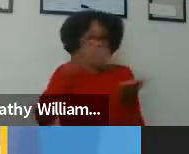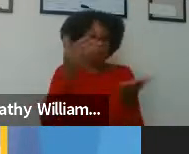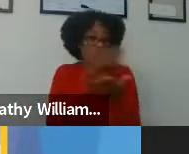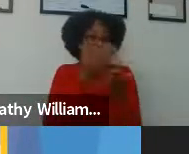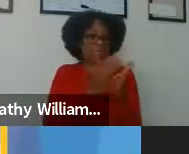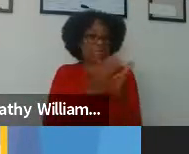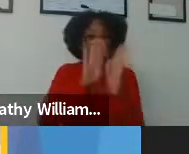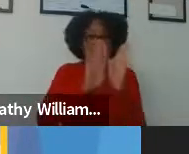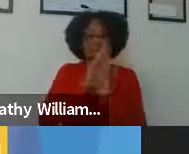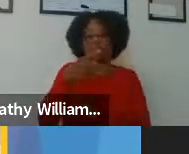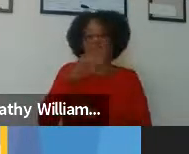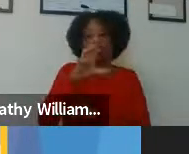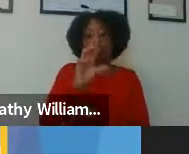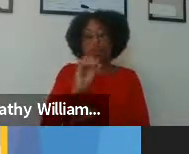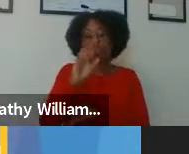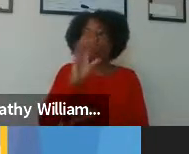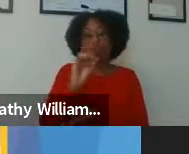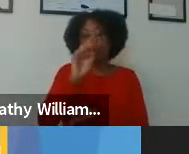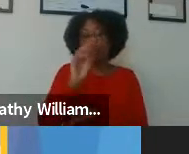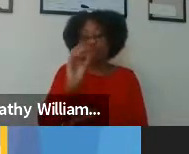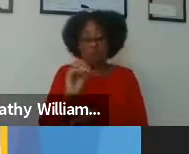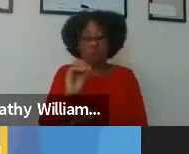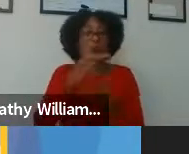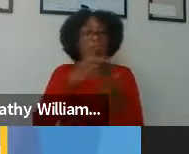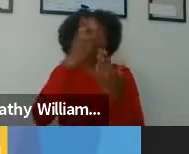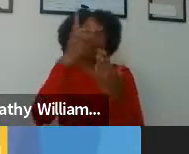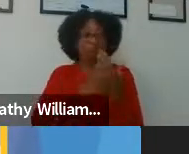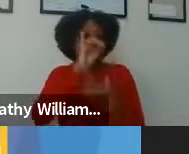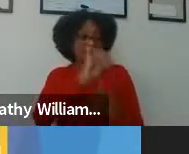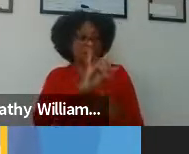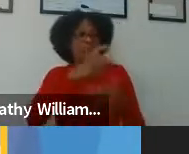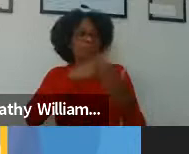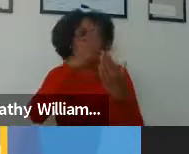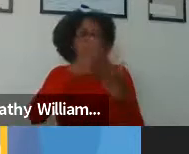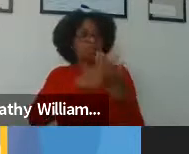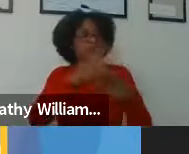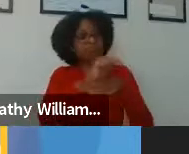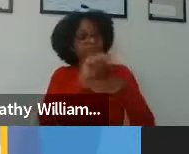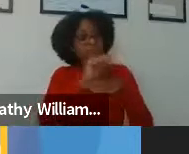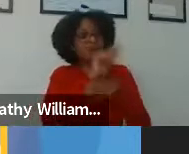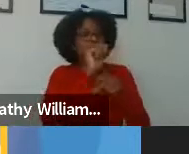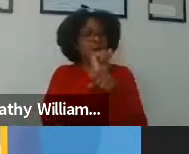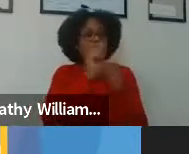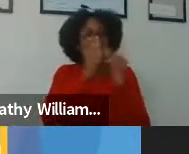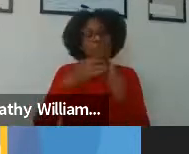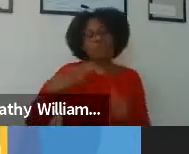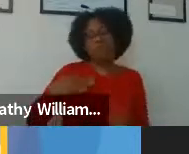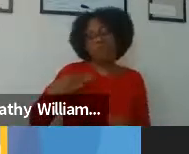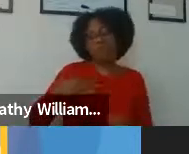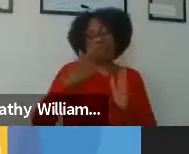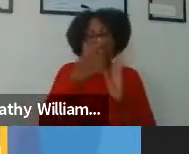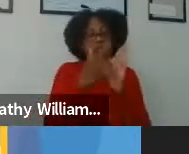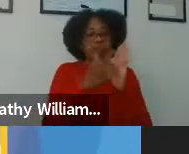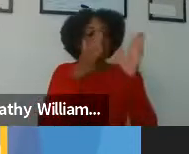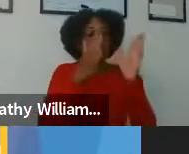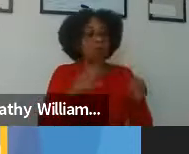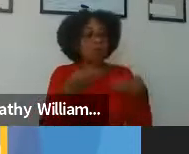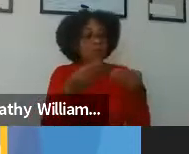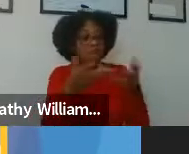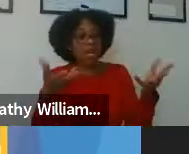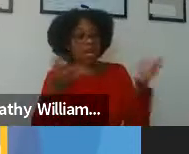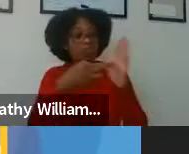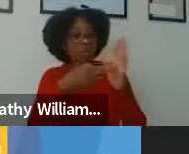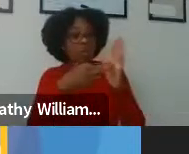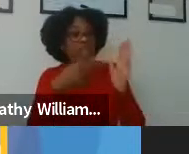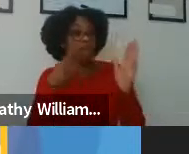bono program. This program trains and works with volunteer attorneys to provide representation to families on a variety